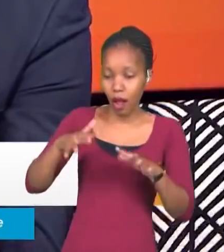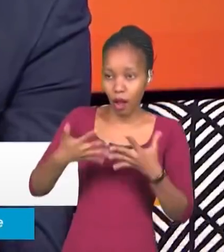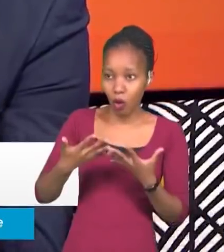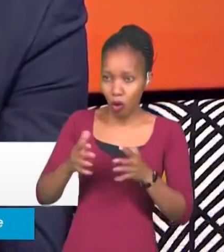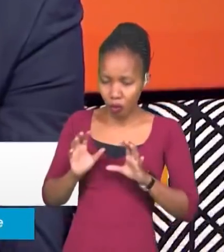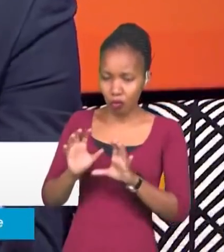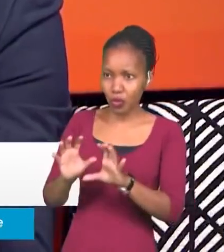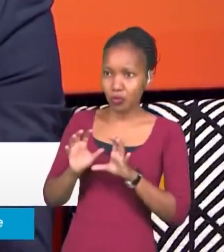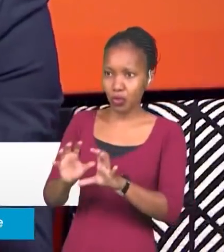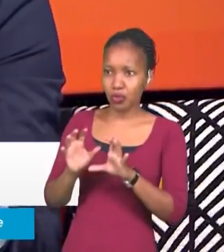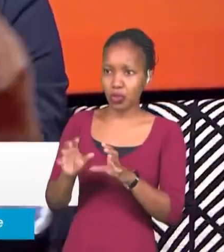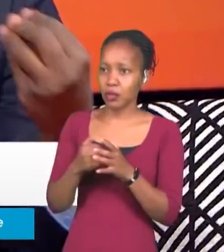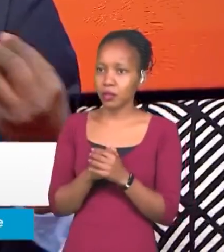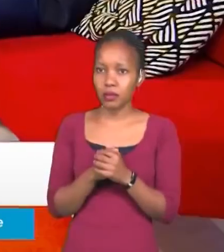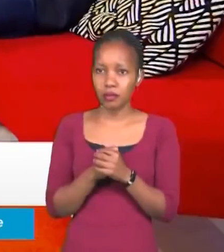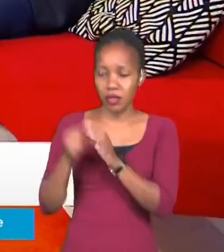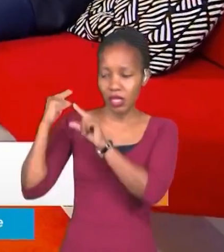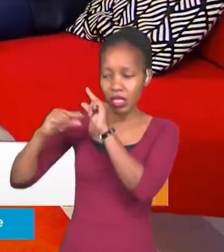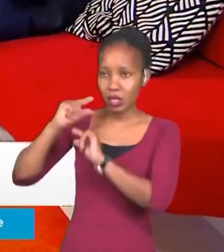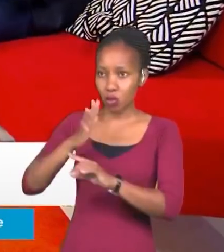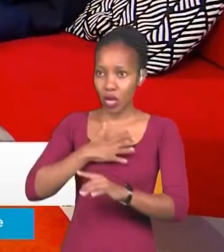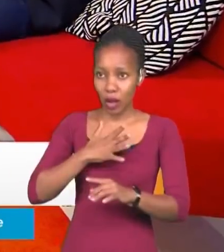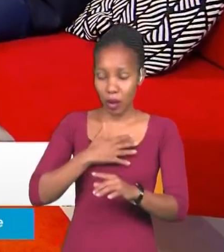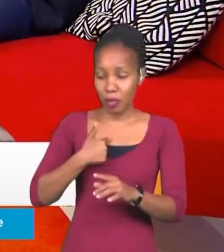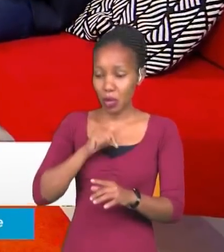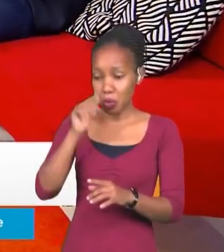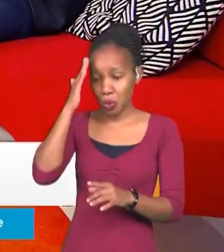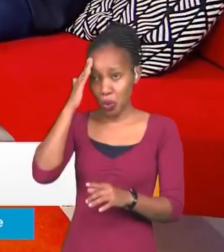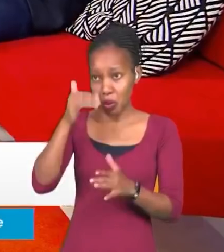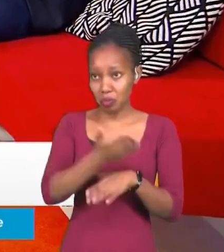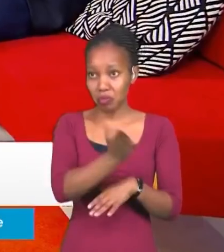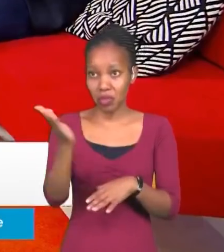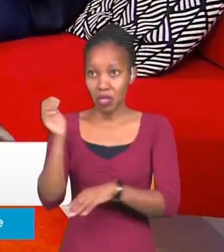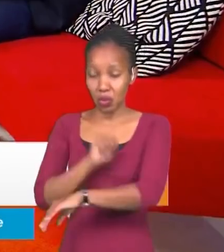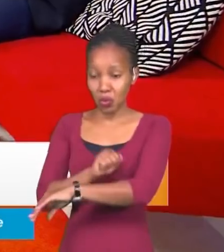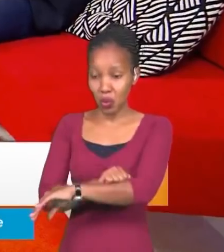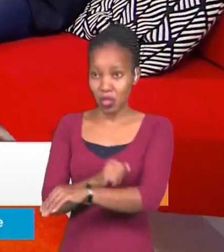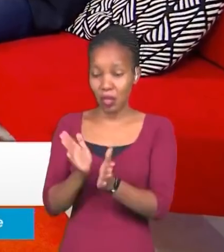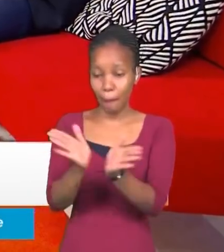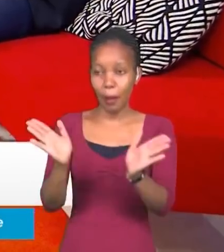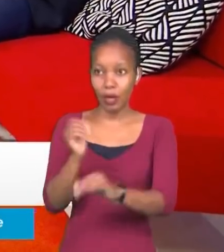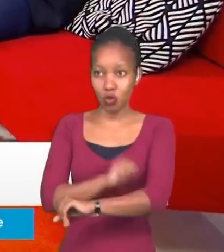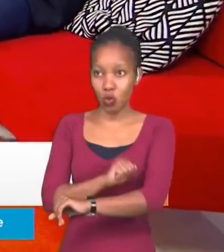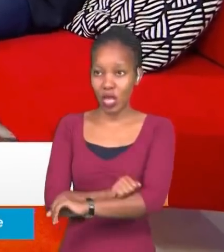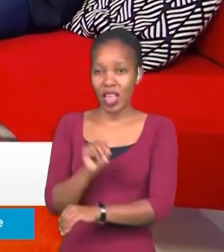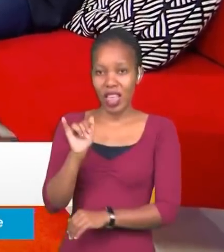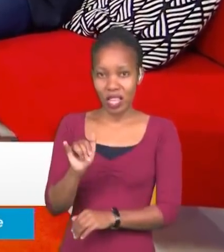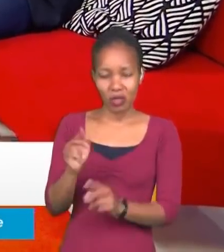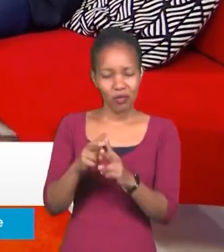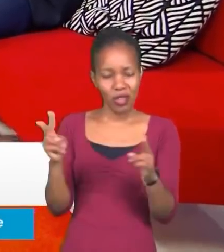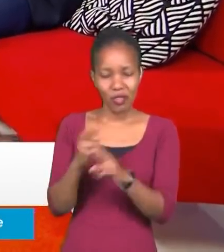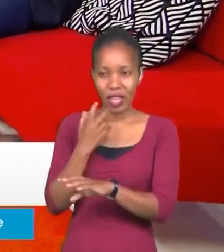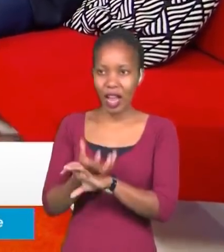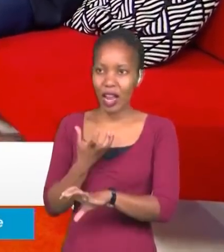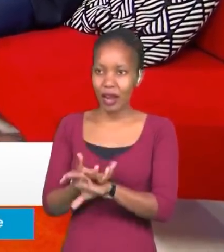force us. Mm. Trust me, mm-hmm. our generation and anyone out there, if you maybe school in a public school, that was hectic. Yeah. Like